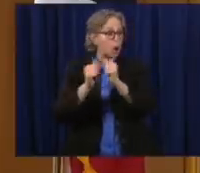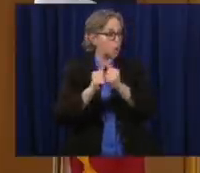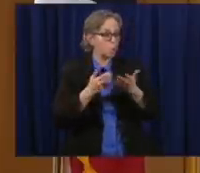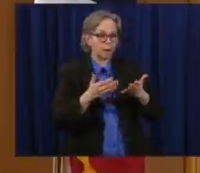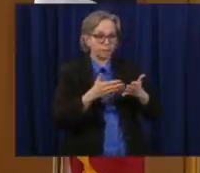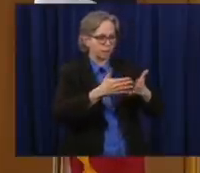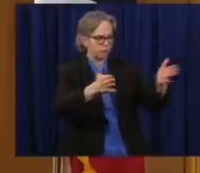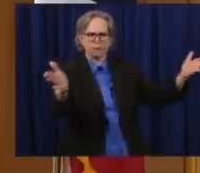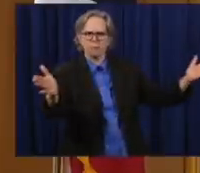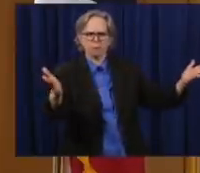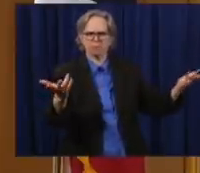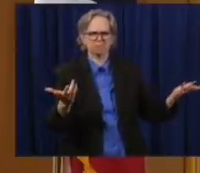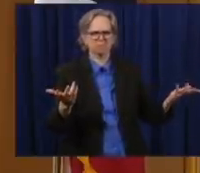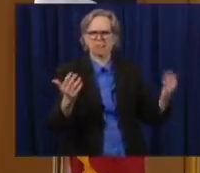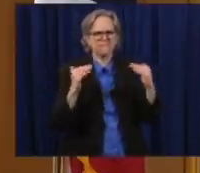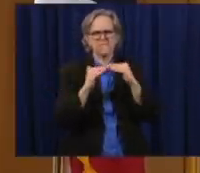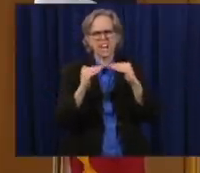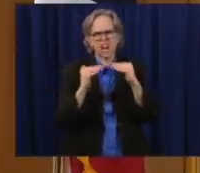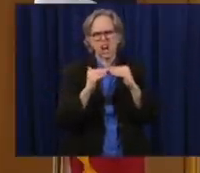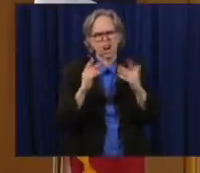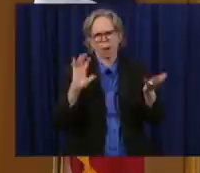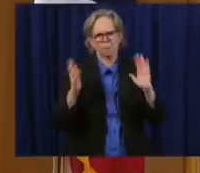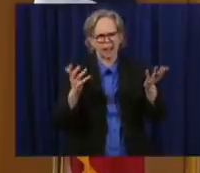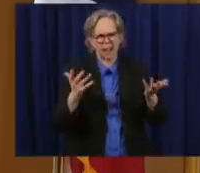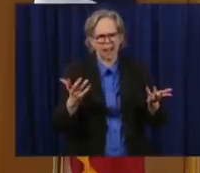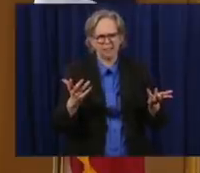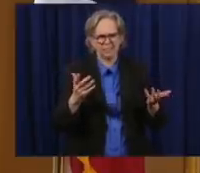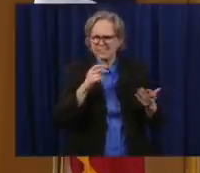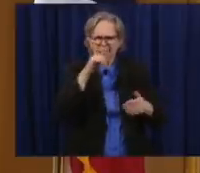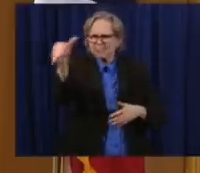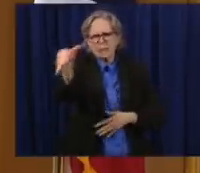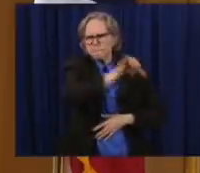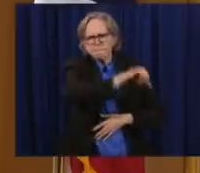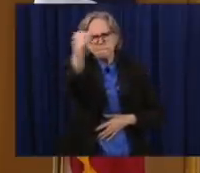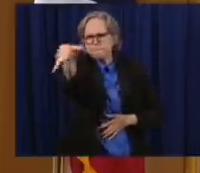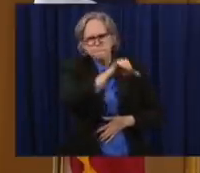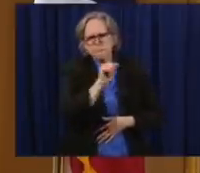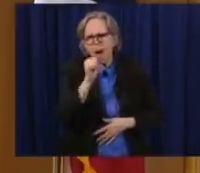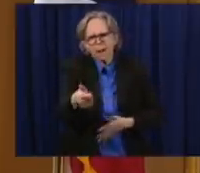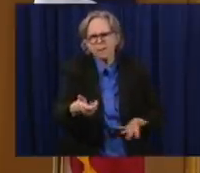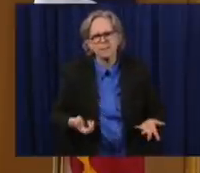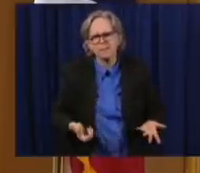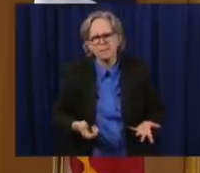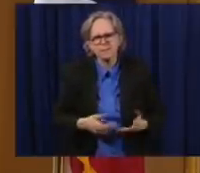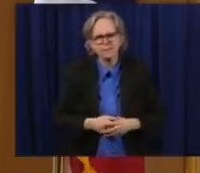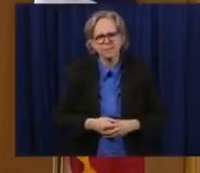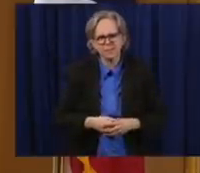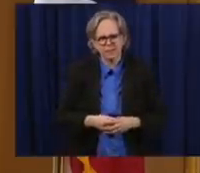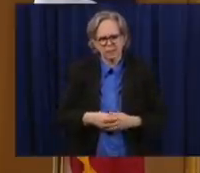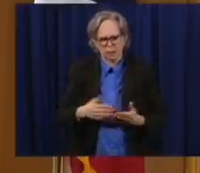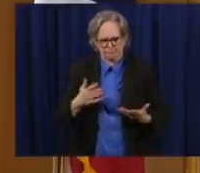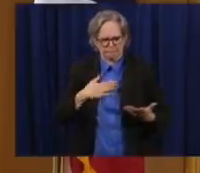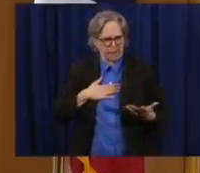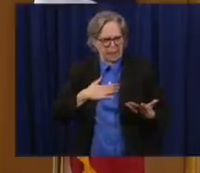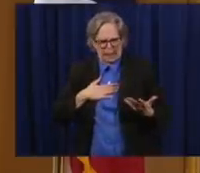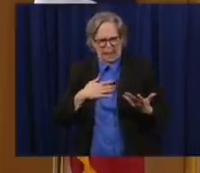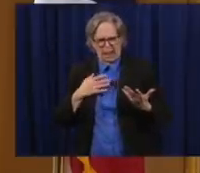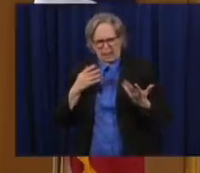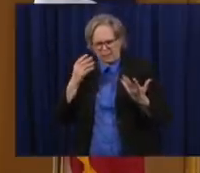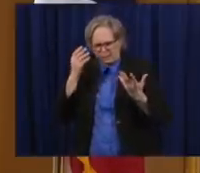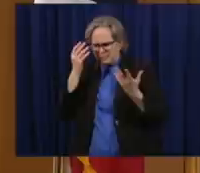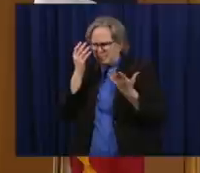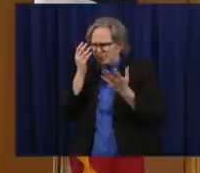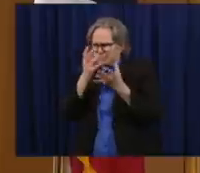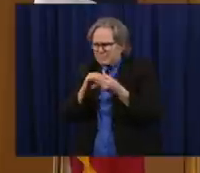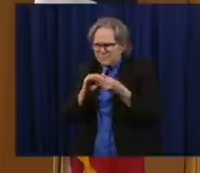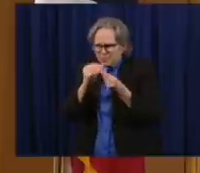good question, and those are the two things that I would mention to maybe shed a little light on it. I don't know